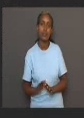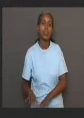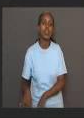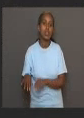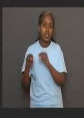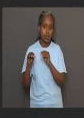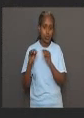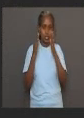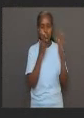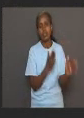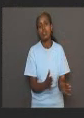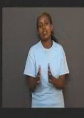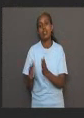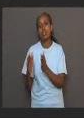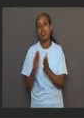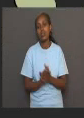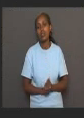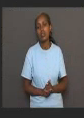Students, let's get ready.